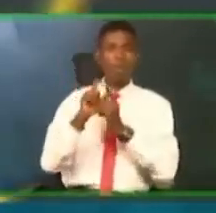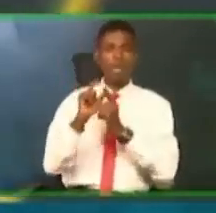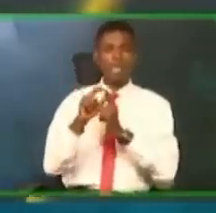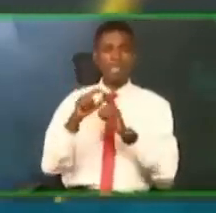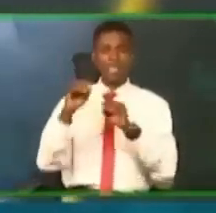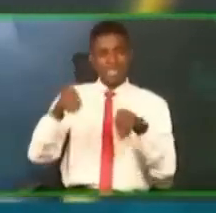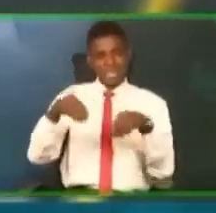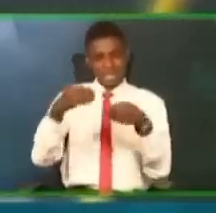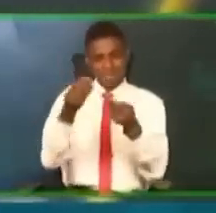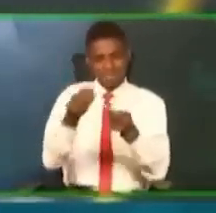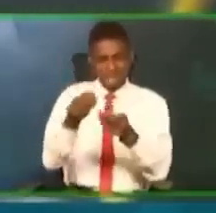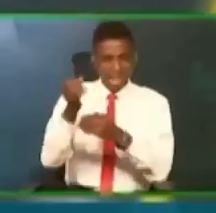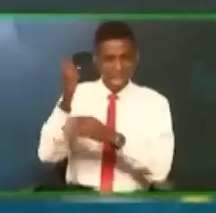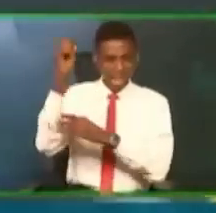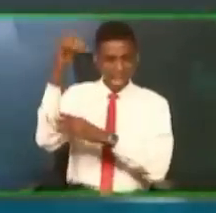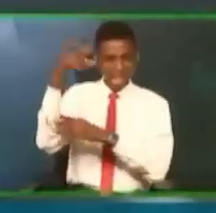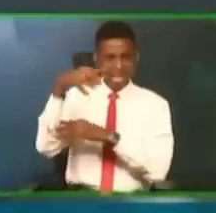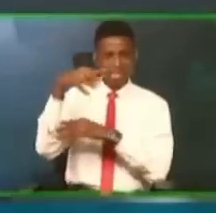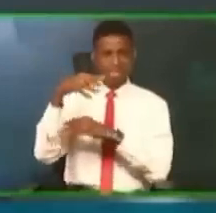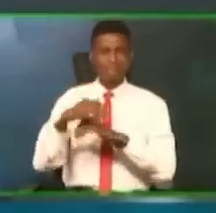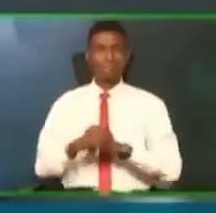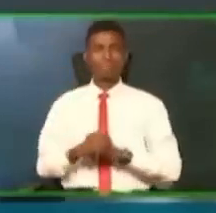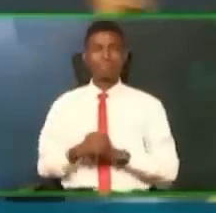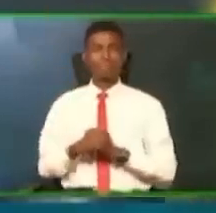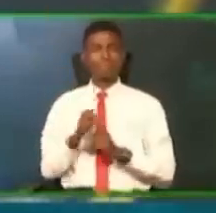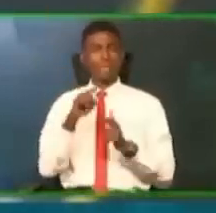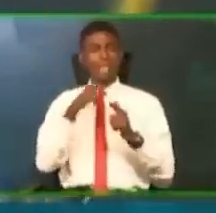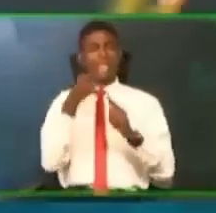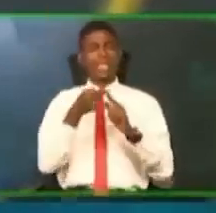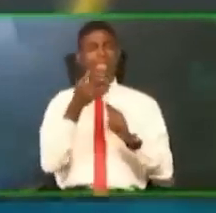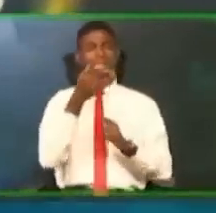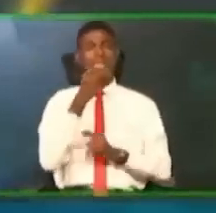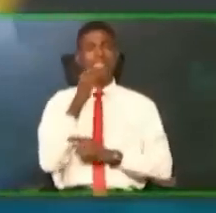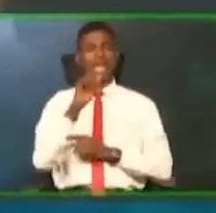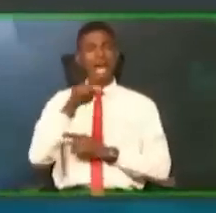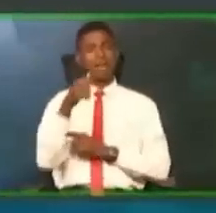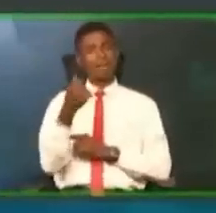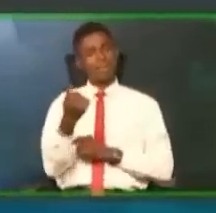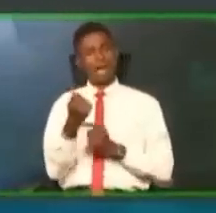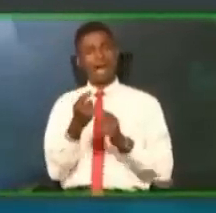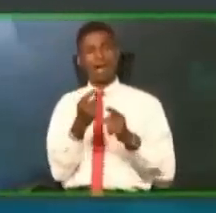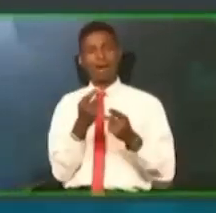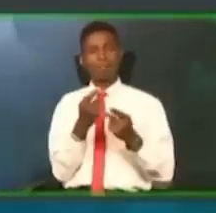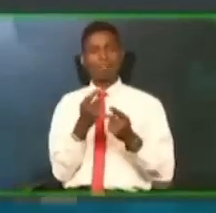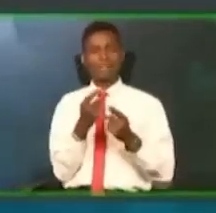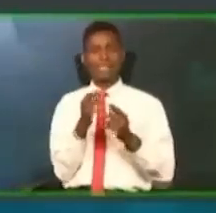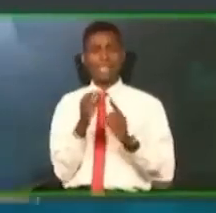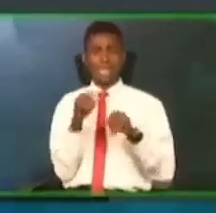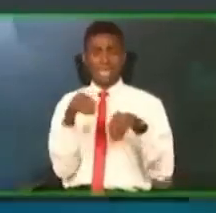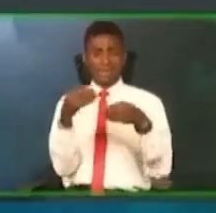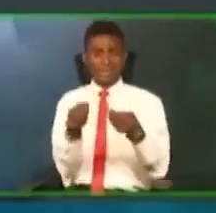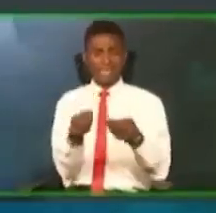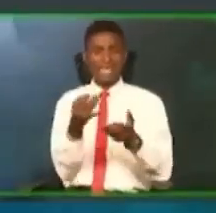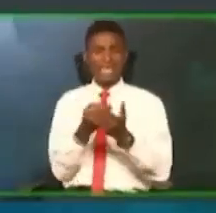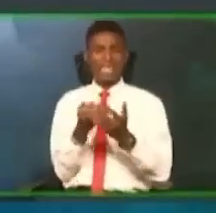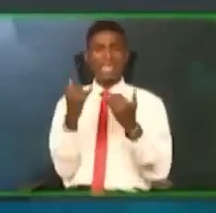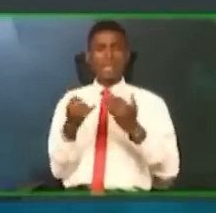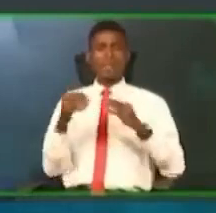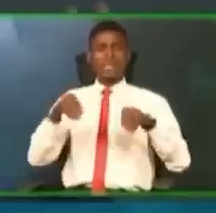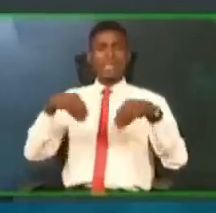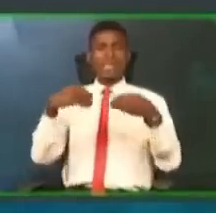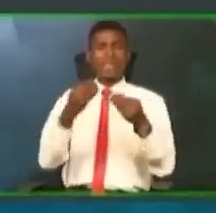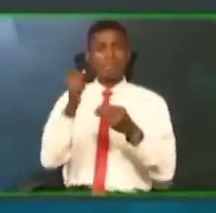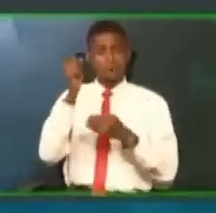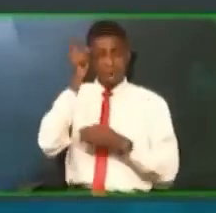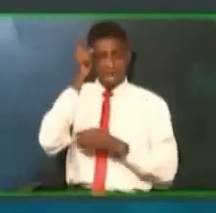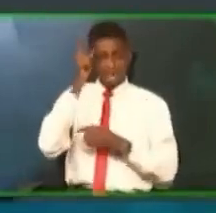words giveth light. Then there is another kind of giving again. It now gives understanding.